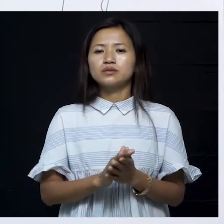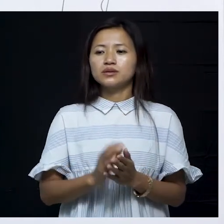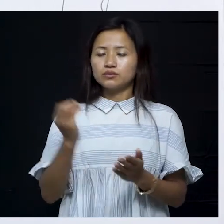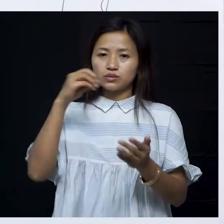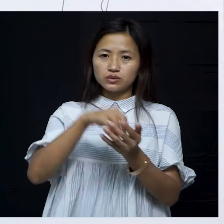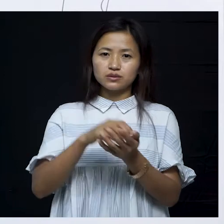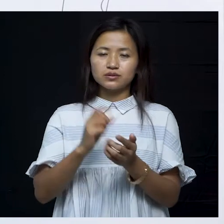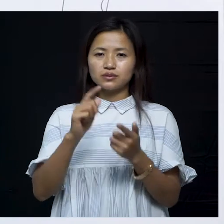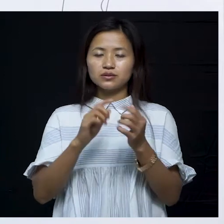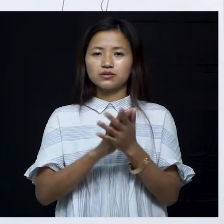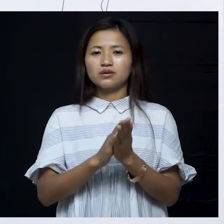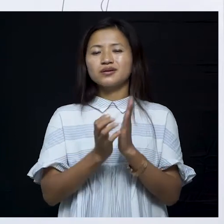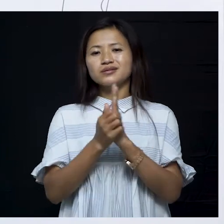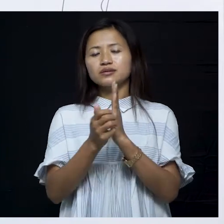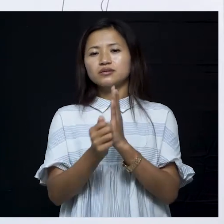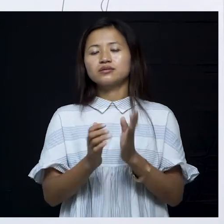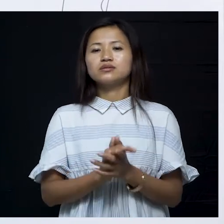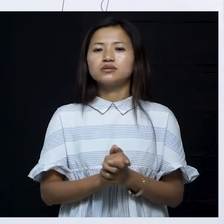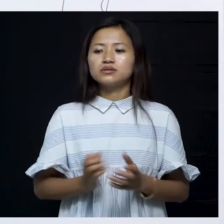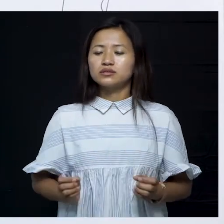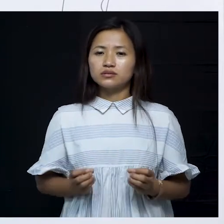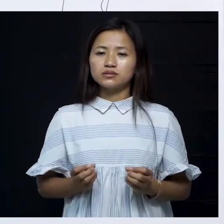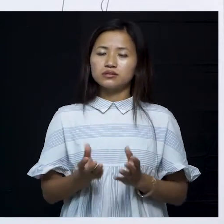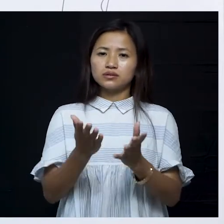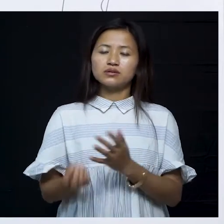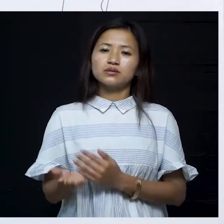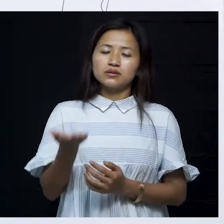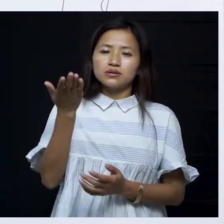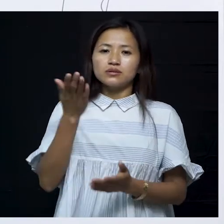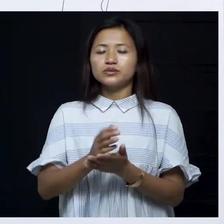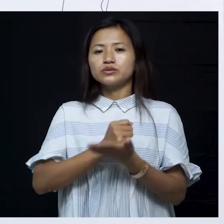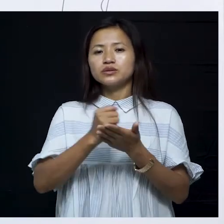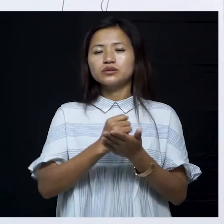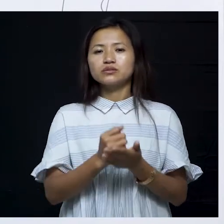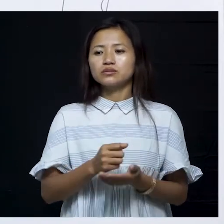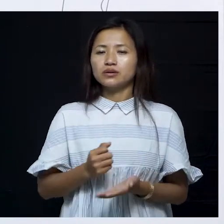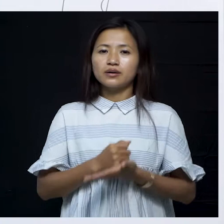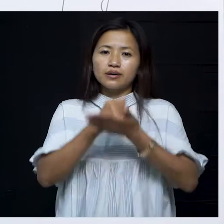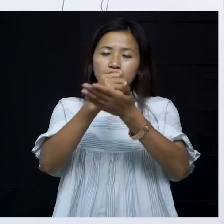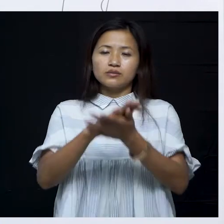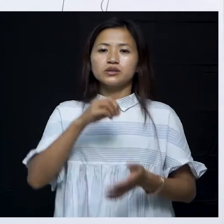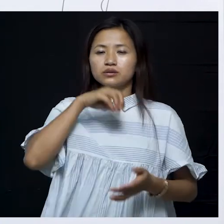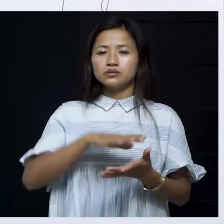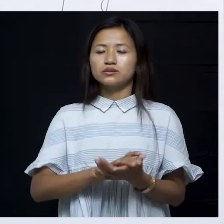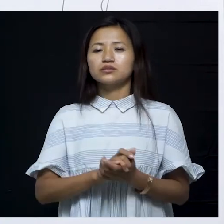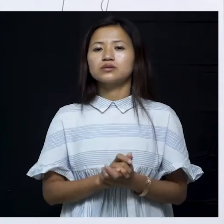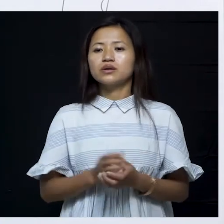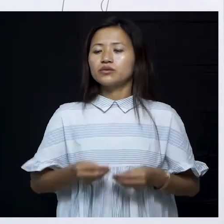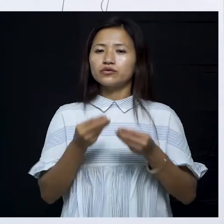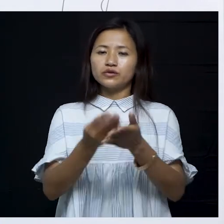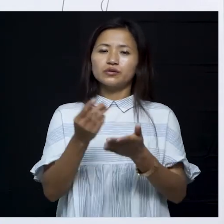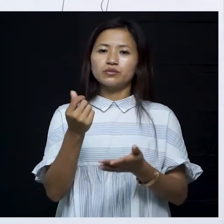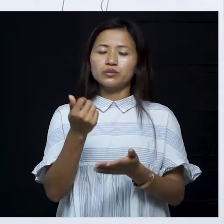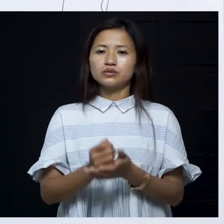certain schemes. They have also started up certain trainings in order to help the youths. Not only that, but they also provide money